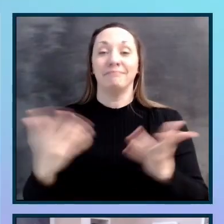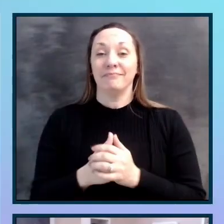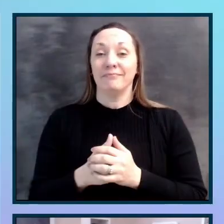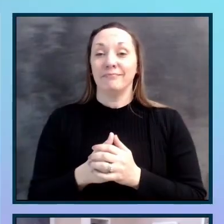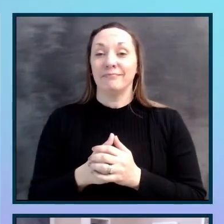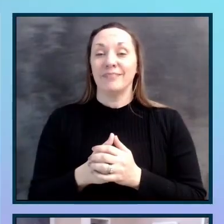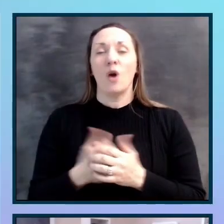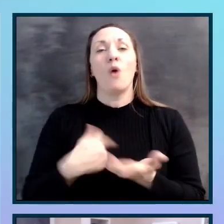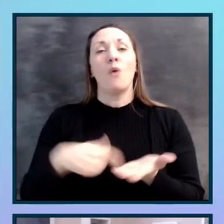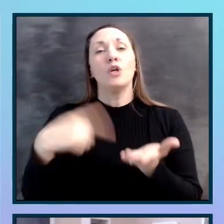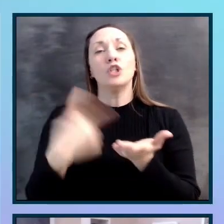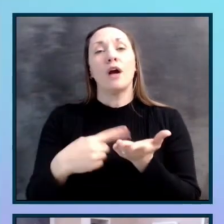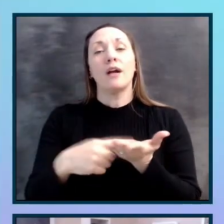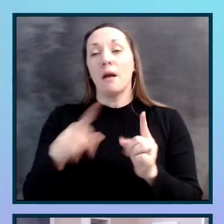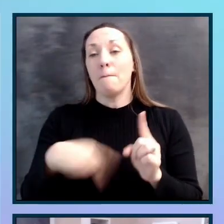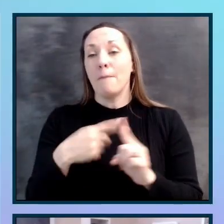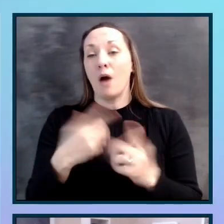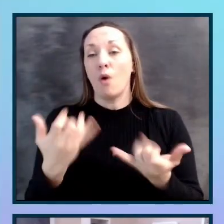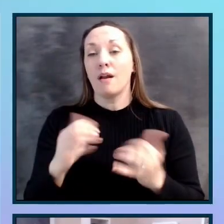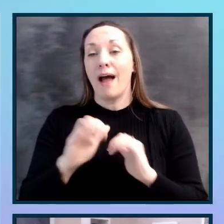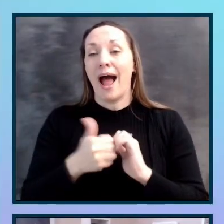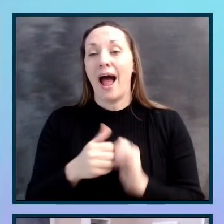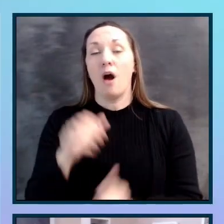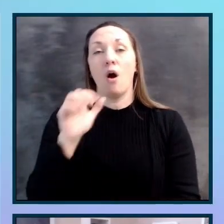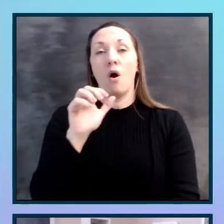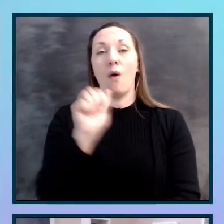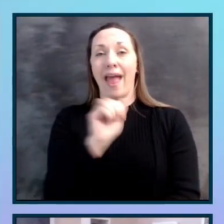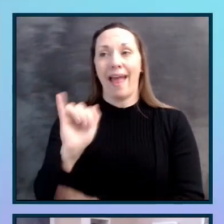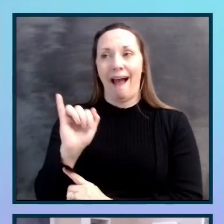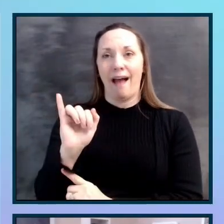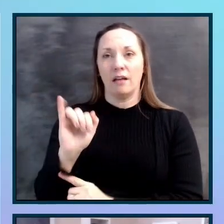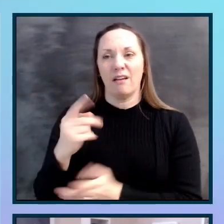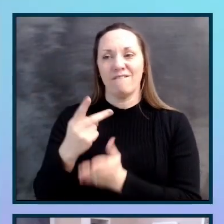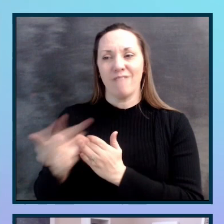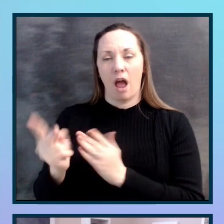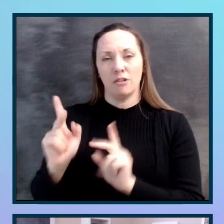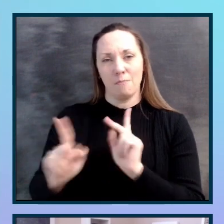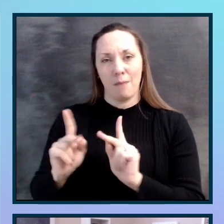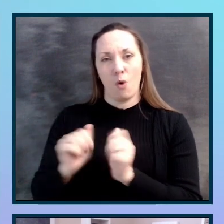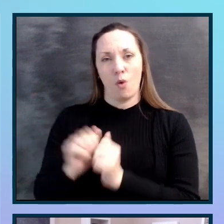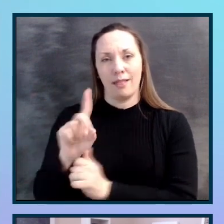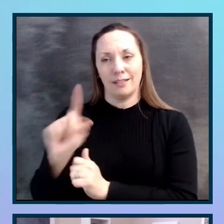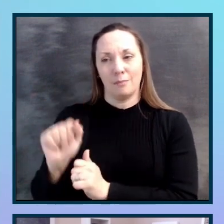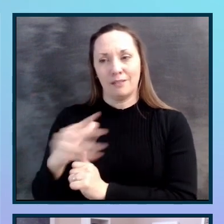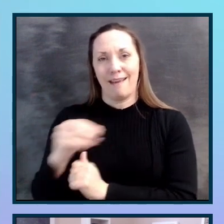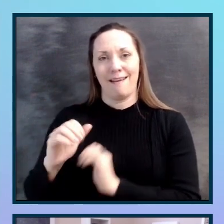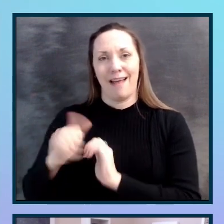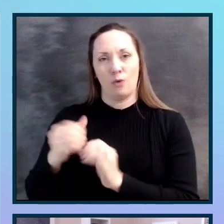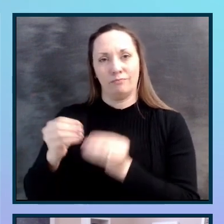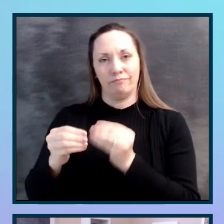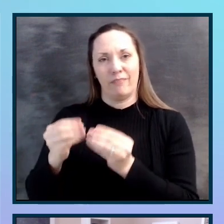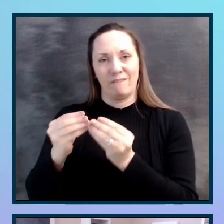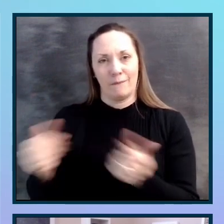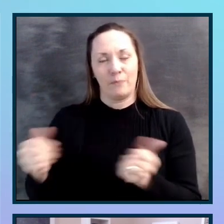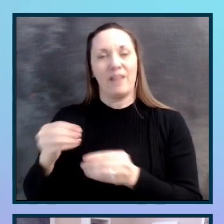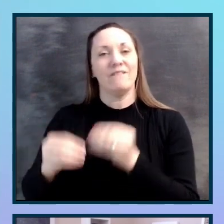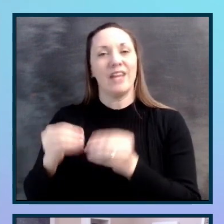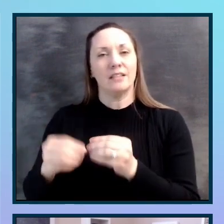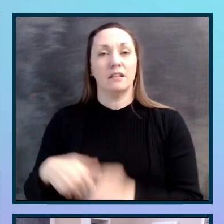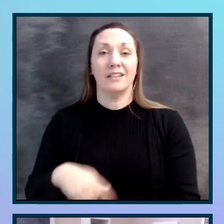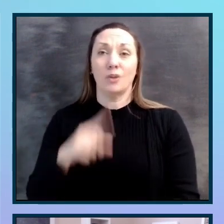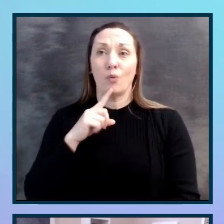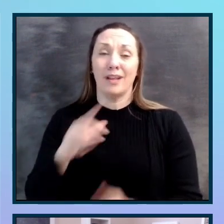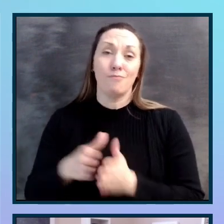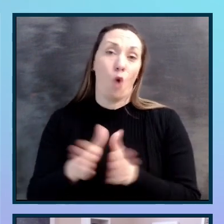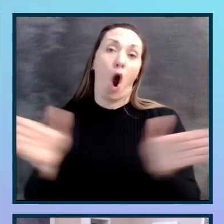What I'm going to be talking about, how AI fails people with disabilities, and how to fix it. It's a really super